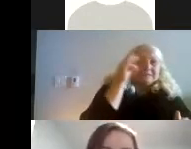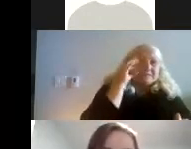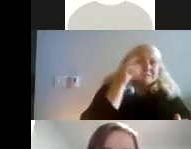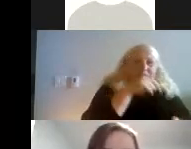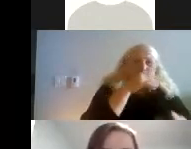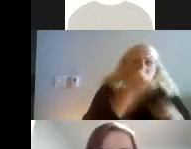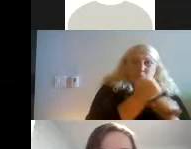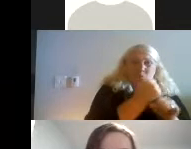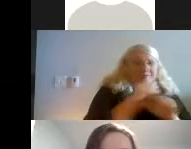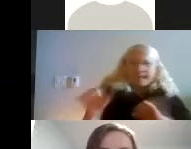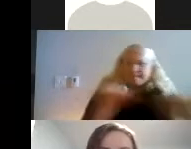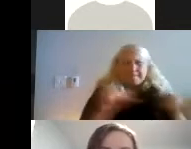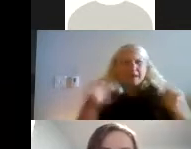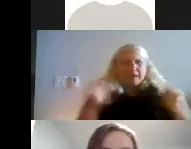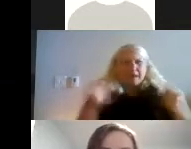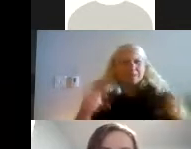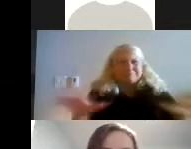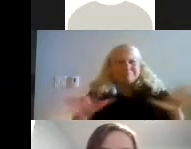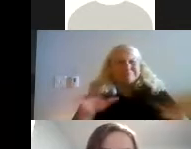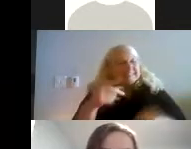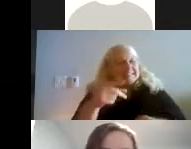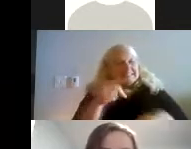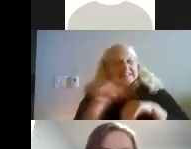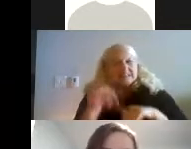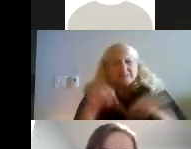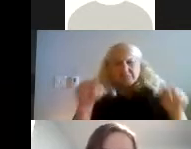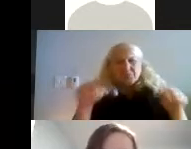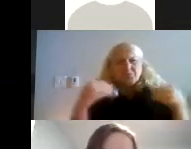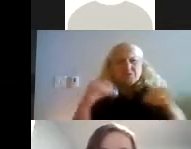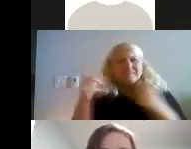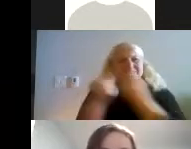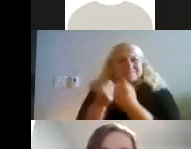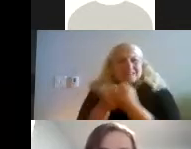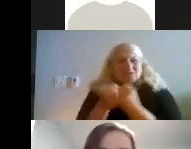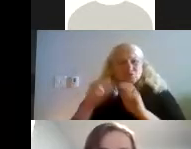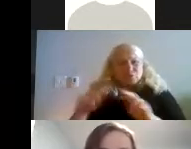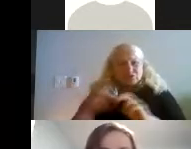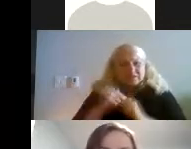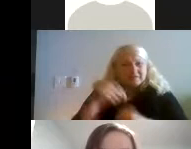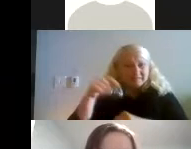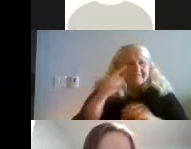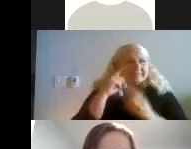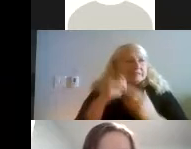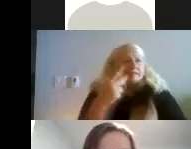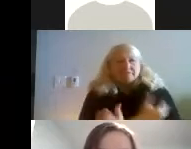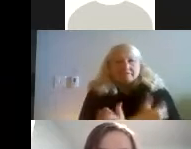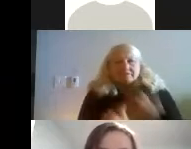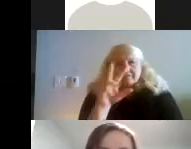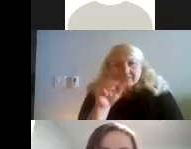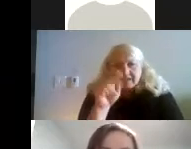In addition to this, the government was also funding research at these institutions, such as vaccine testing and nutritional